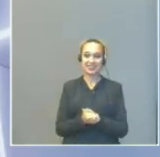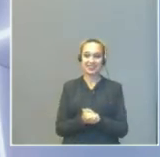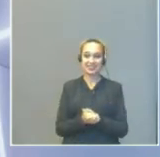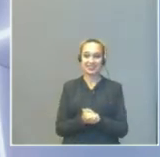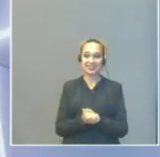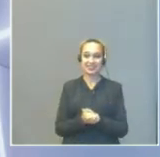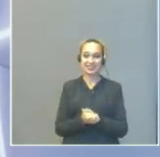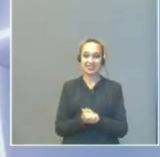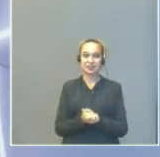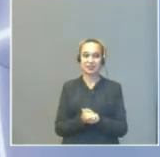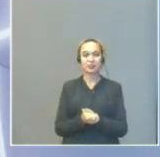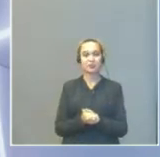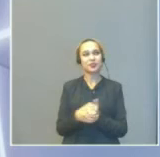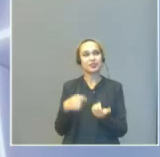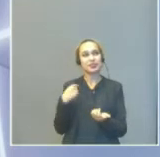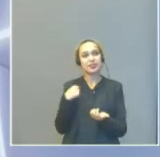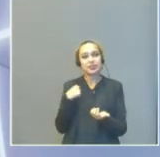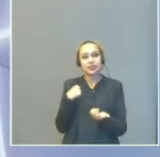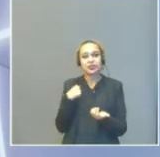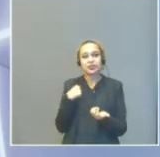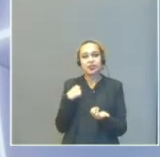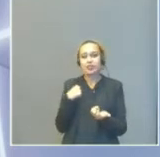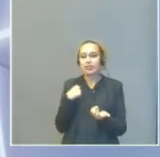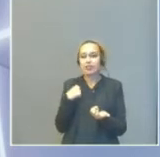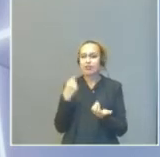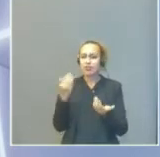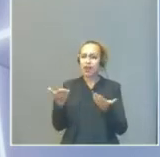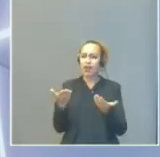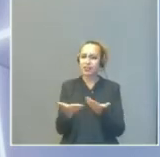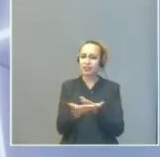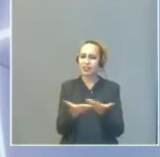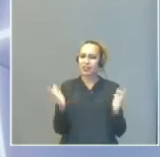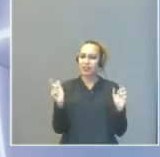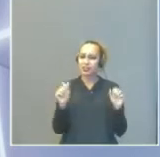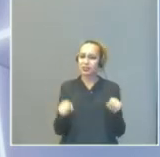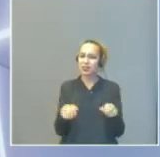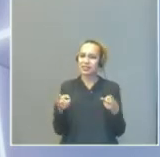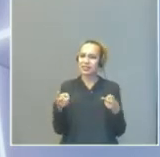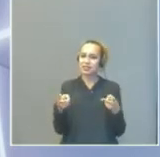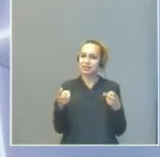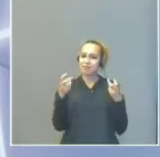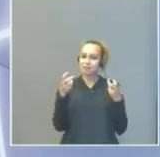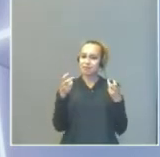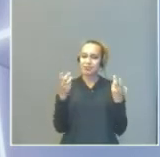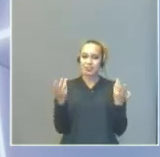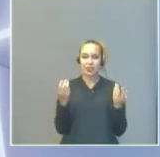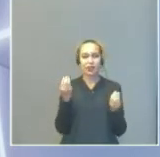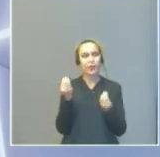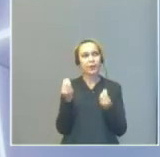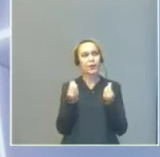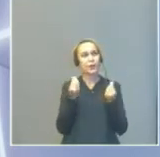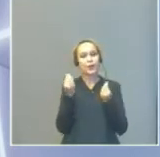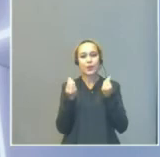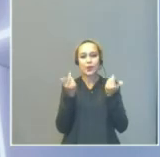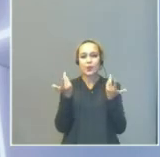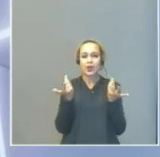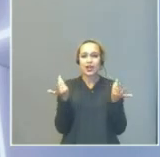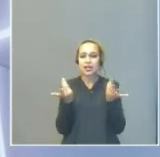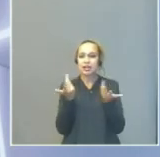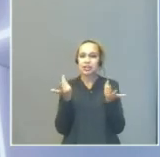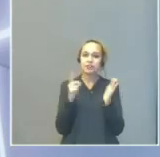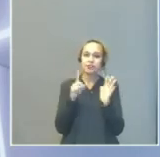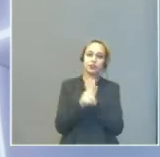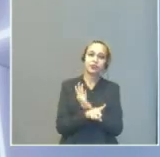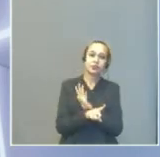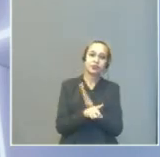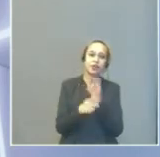notice instead is how, or to reframe, or to re-ask is, instead of how do we just have a diversity of